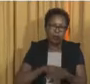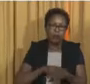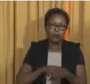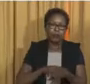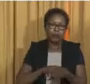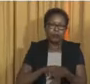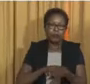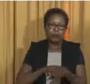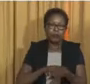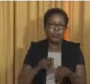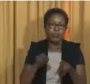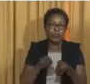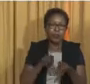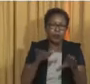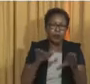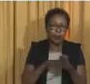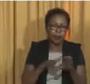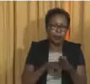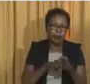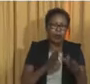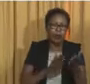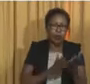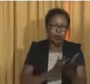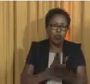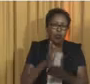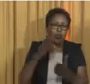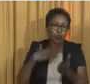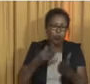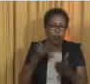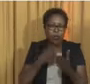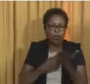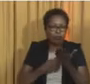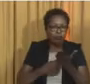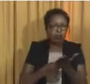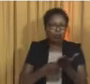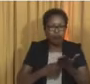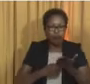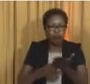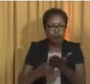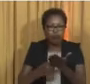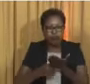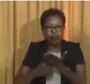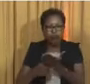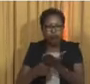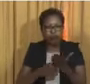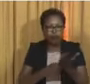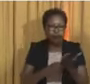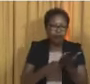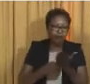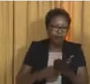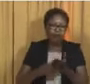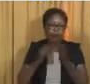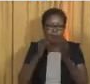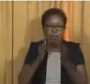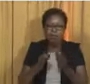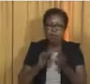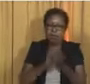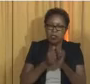and participation by the people in deliberations over the merits of the proposed amendments, and